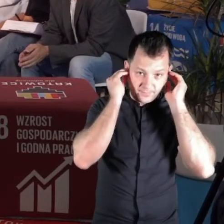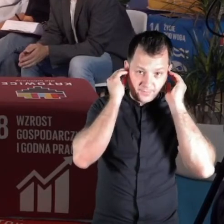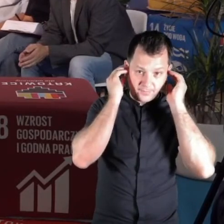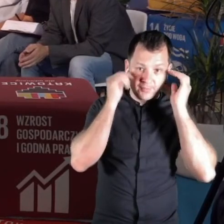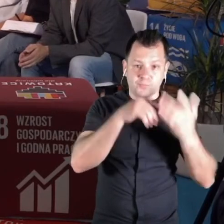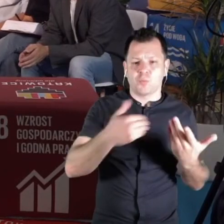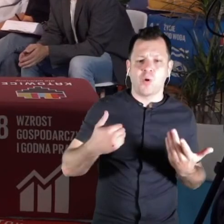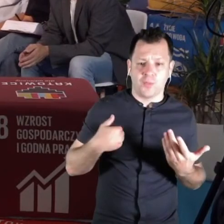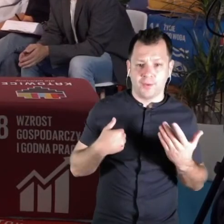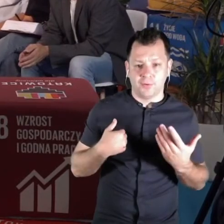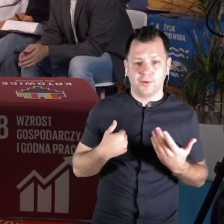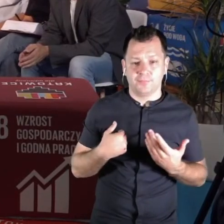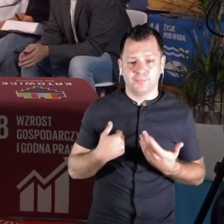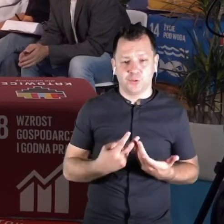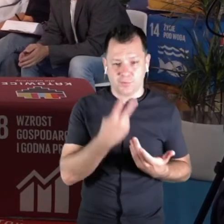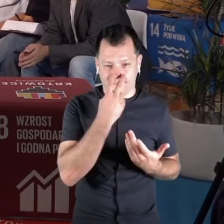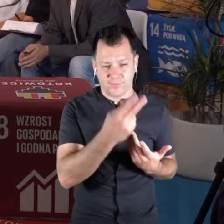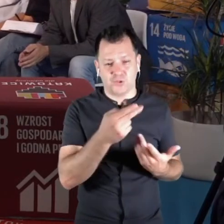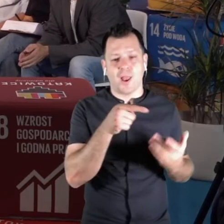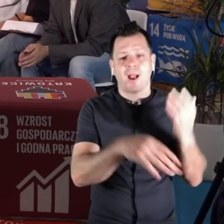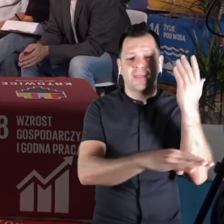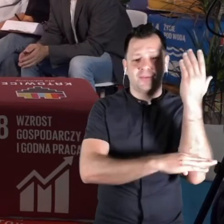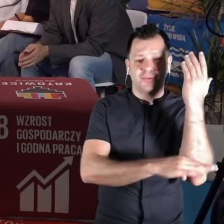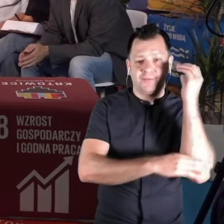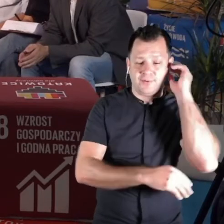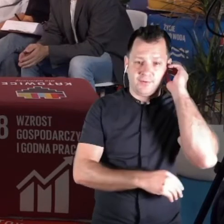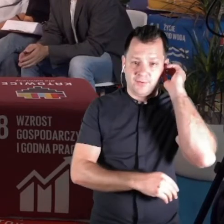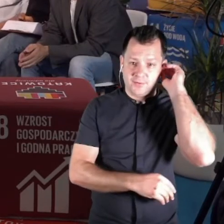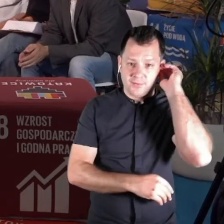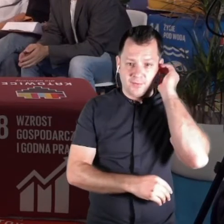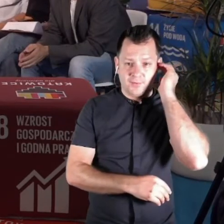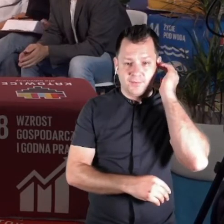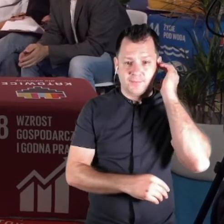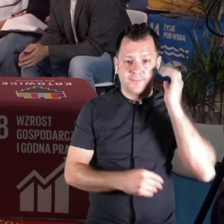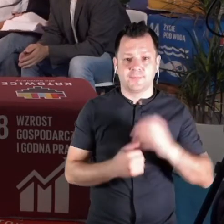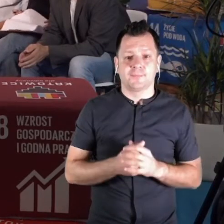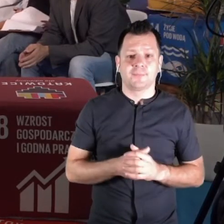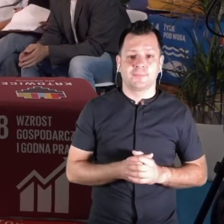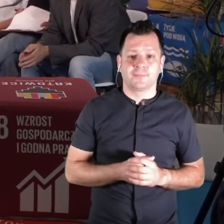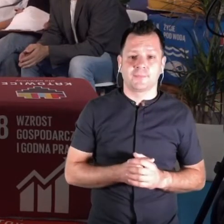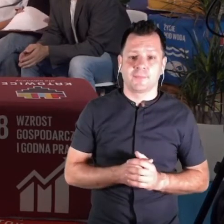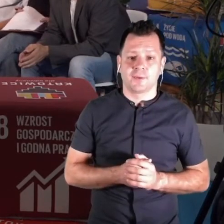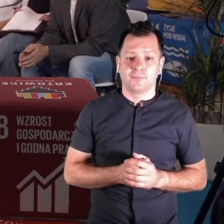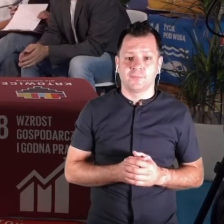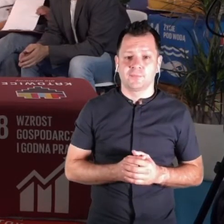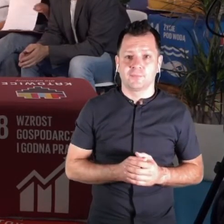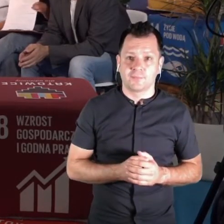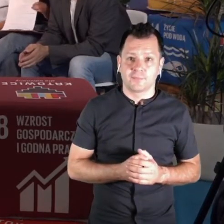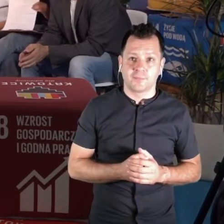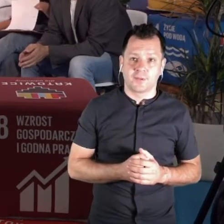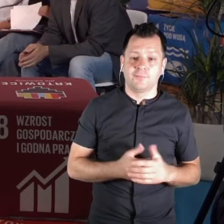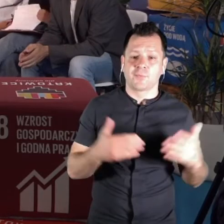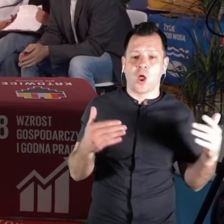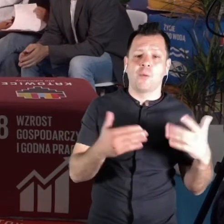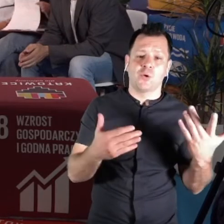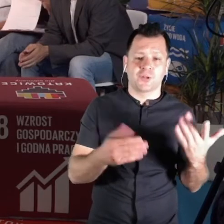and you can enter the data when you are pouring water on this tree, so that other people know that somebody's taking care of this tree, and they